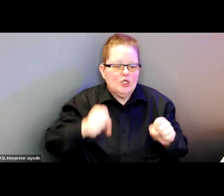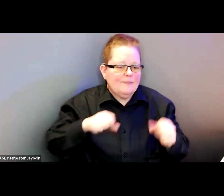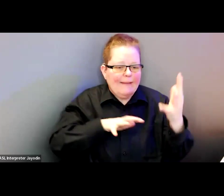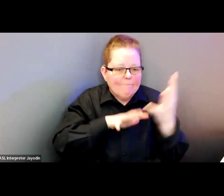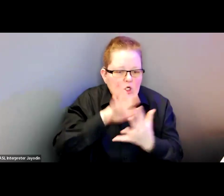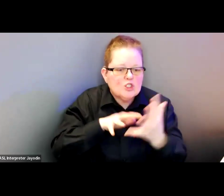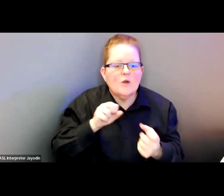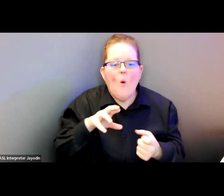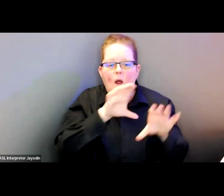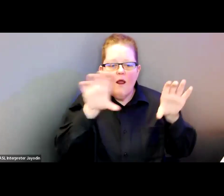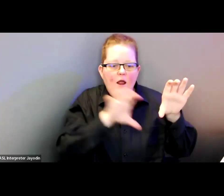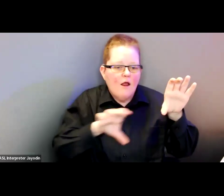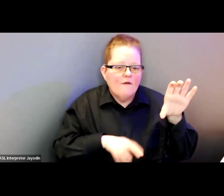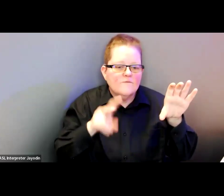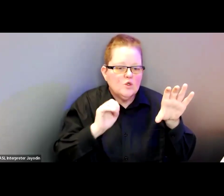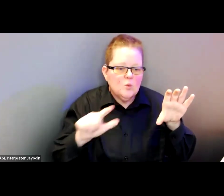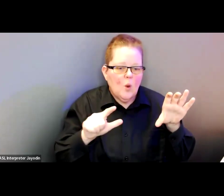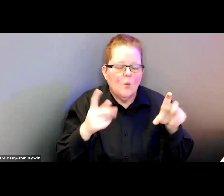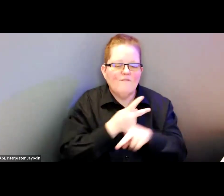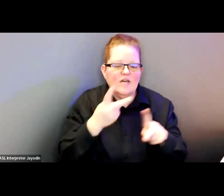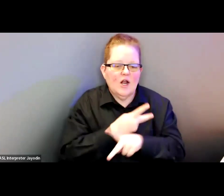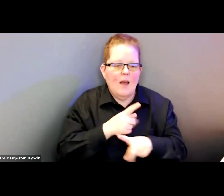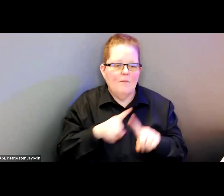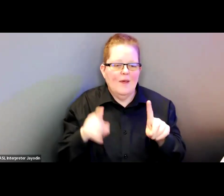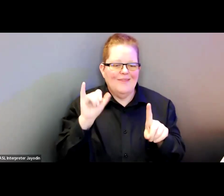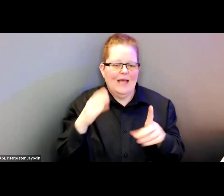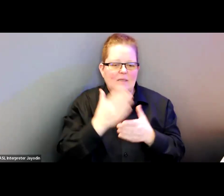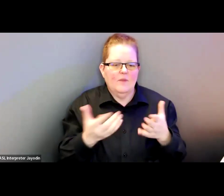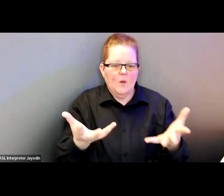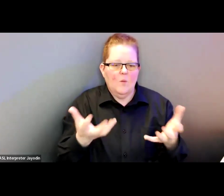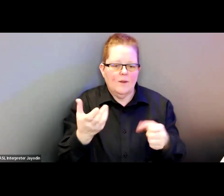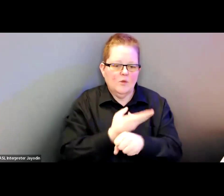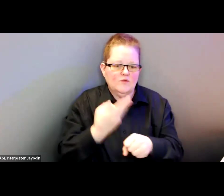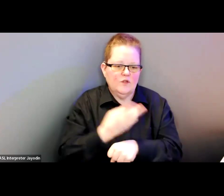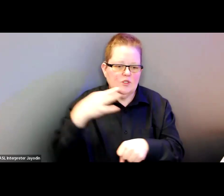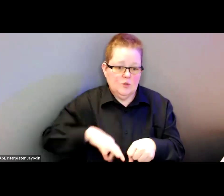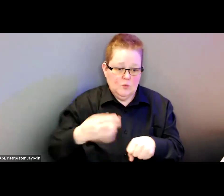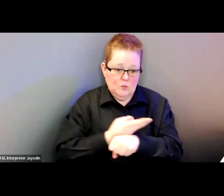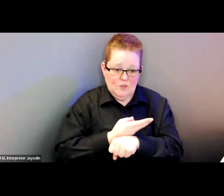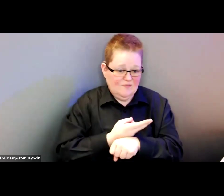out. But like that would be a useful thing to do as well. Does anybody